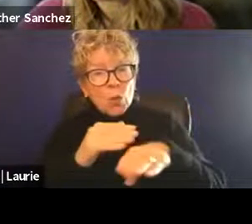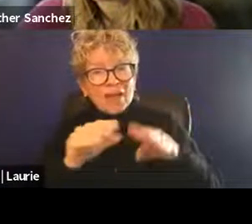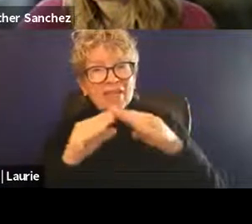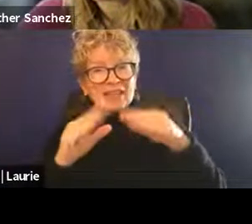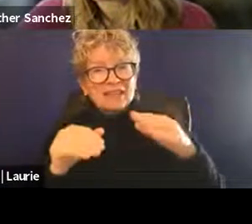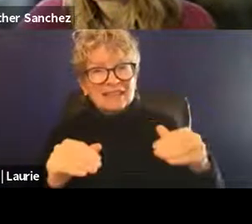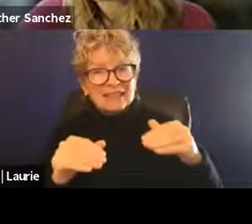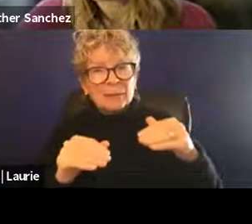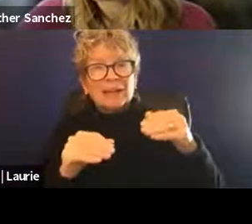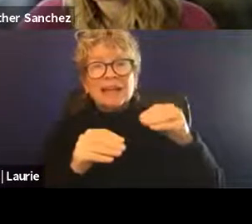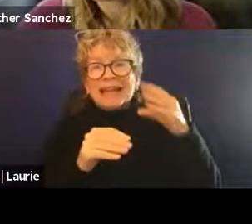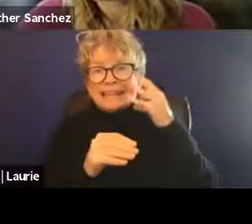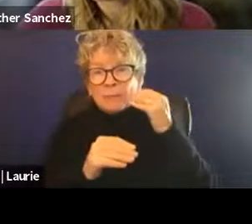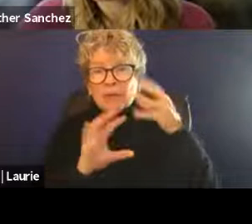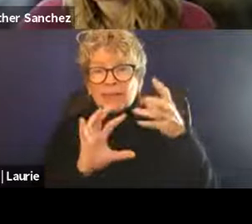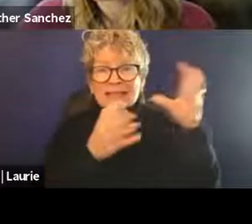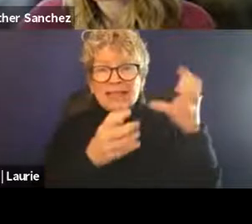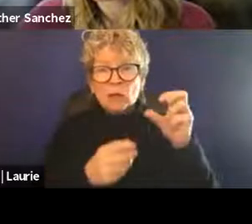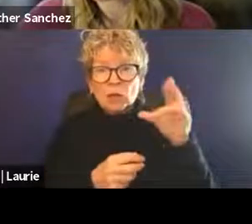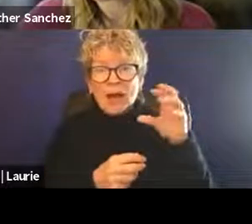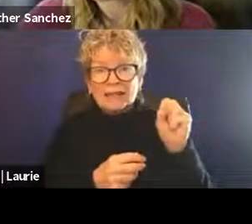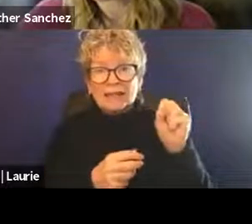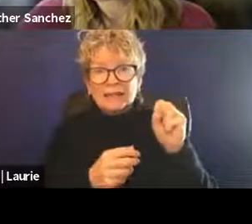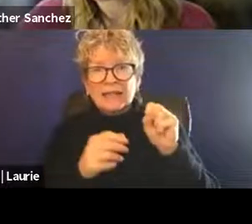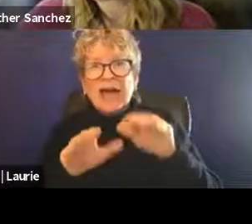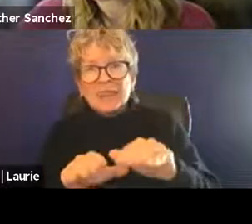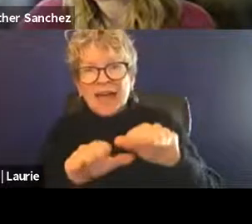more traumatized than when they arrived.